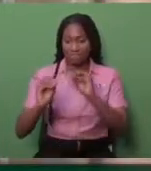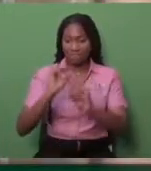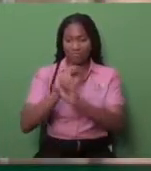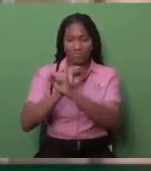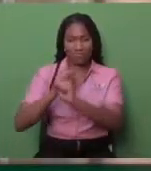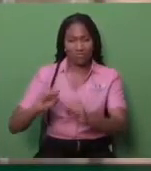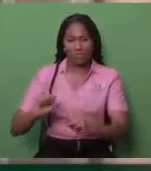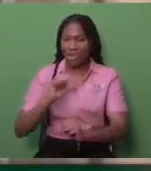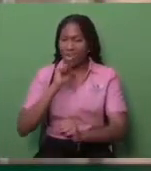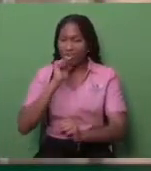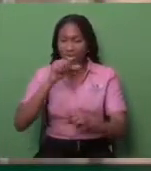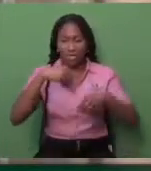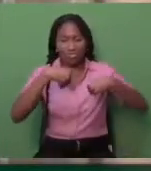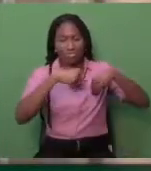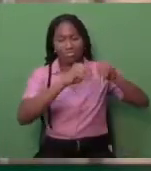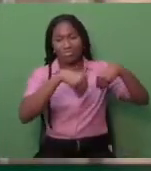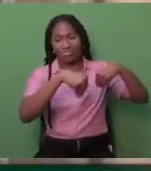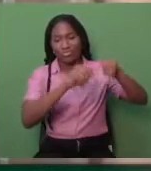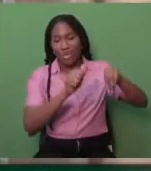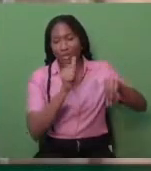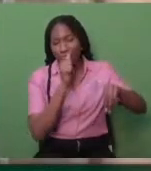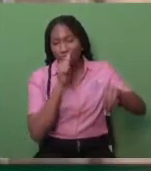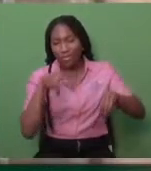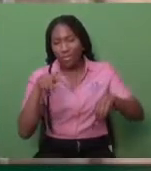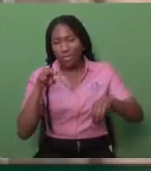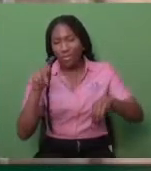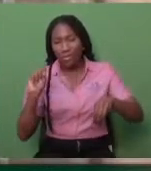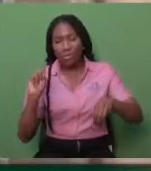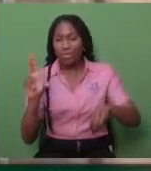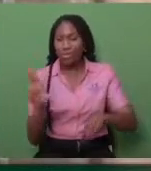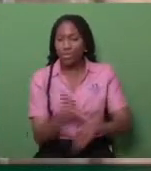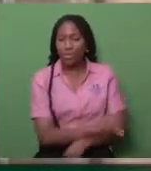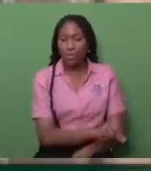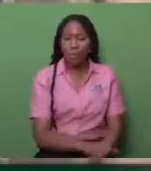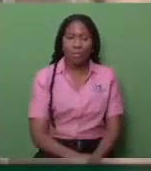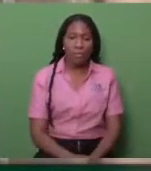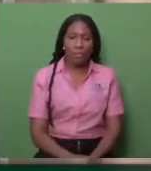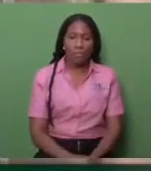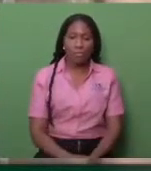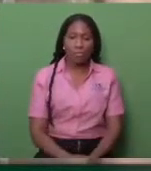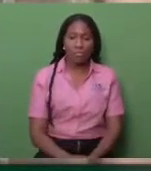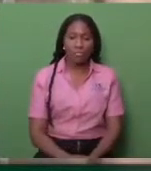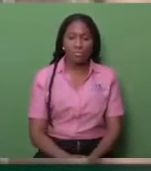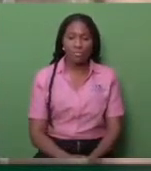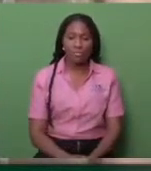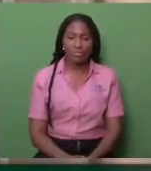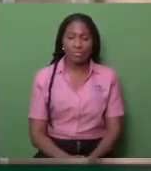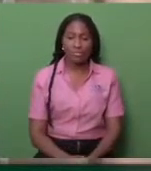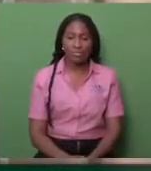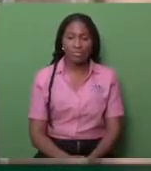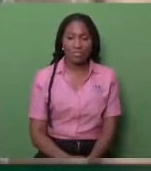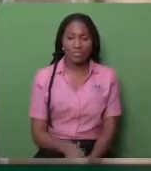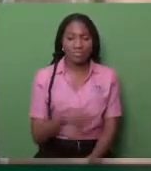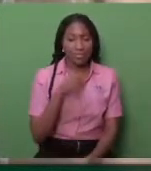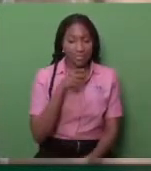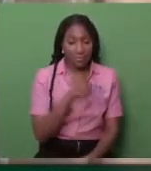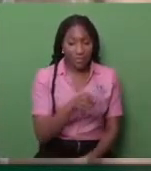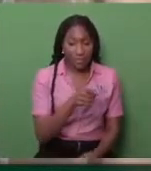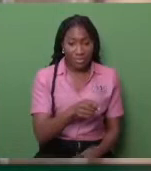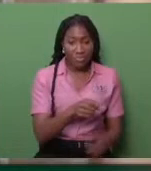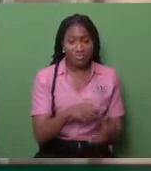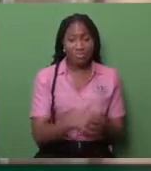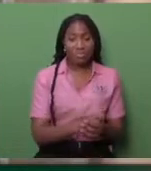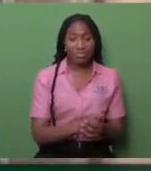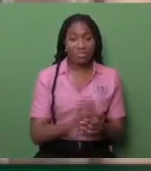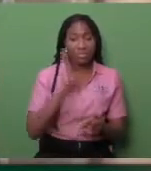to your friends and finances and family. That's not what that was. That's not what that is. These prosperity engines